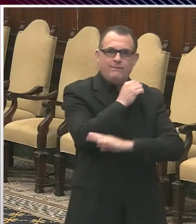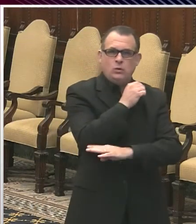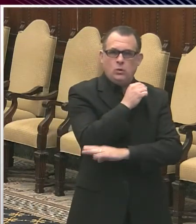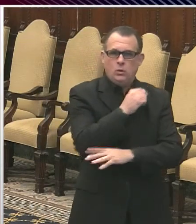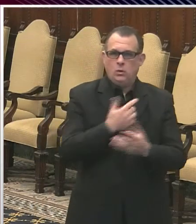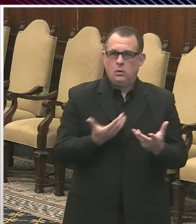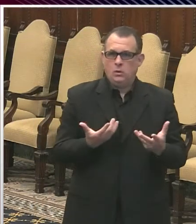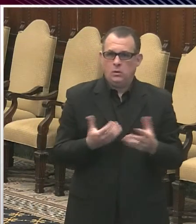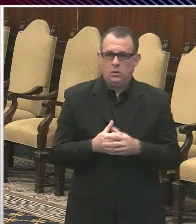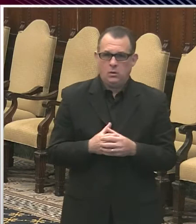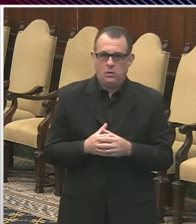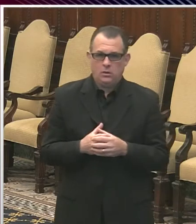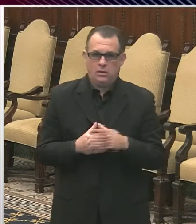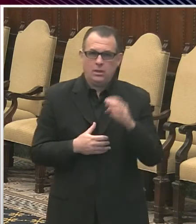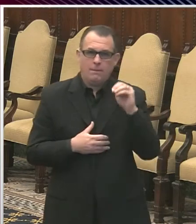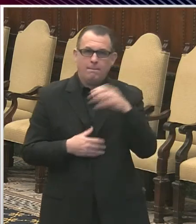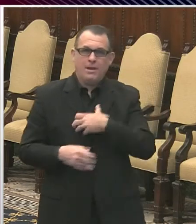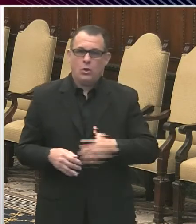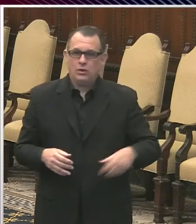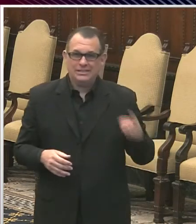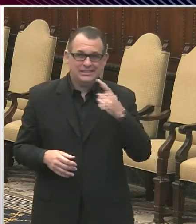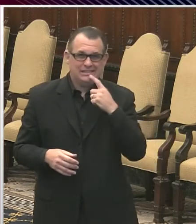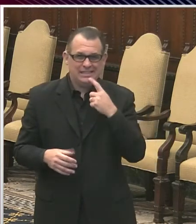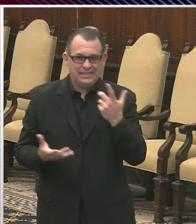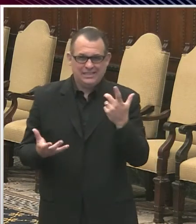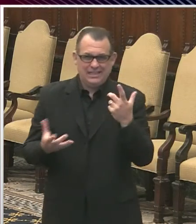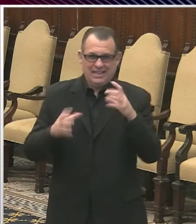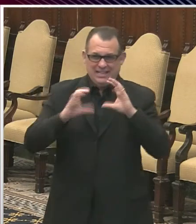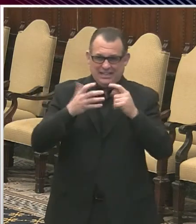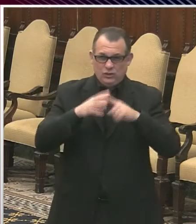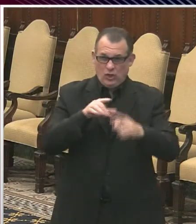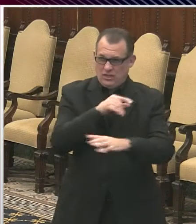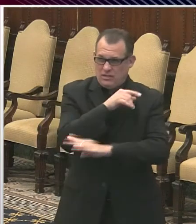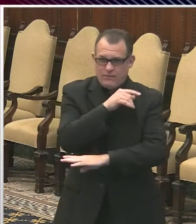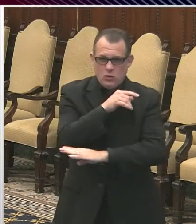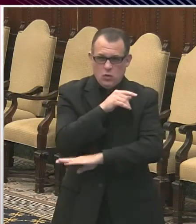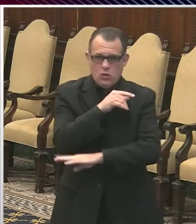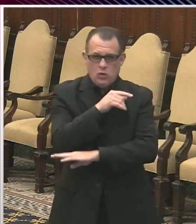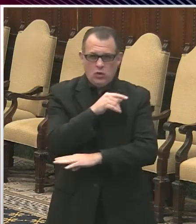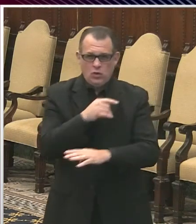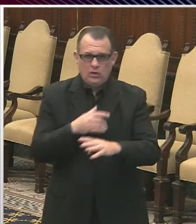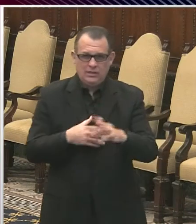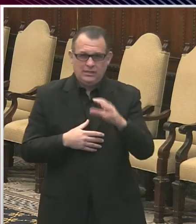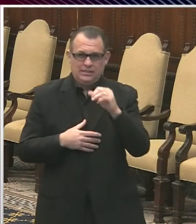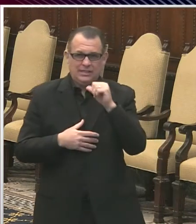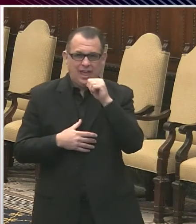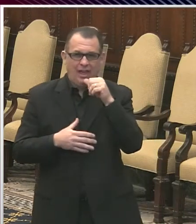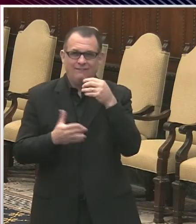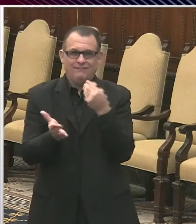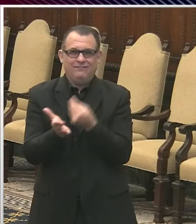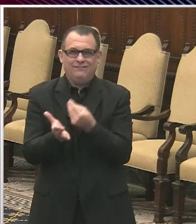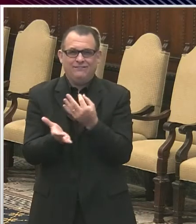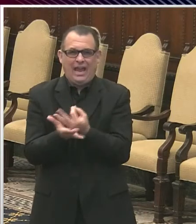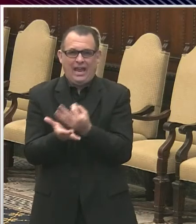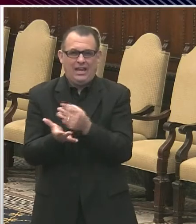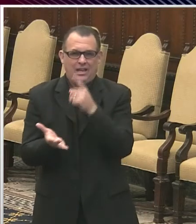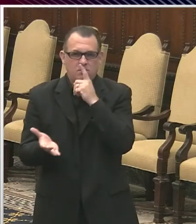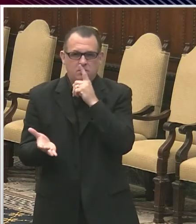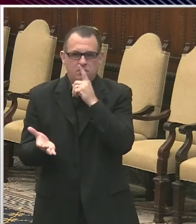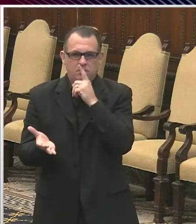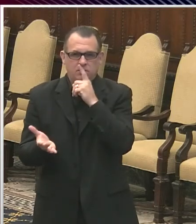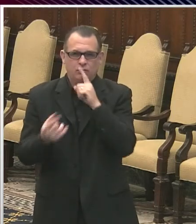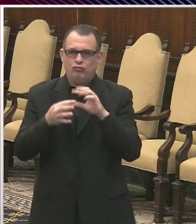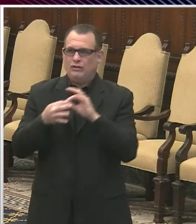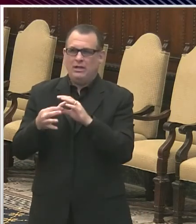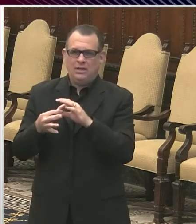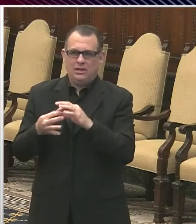Well, first of all, the classes starting in the fall is not simply a financial question. It's a question of